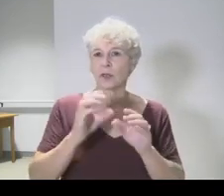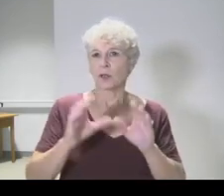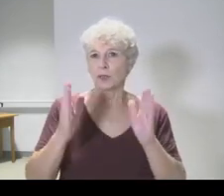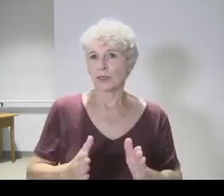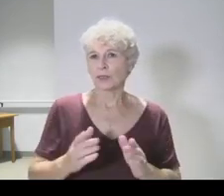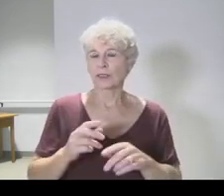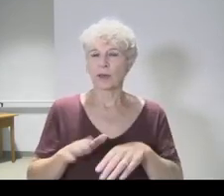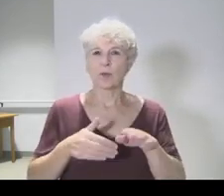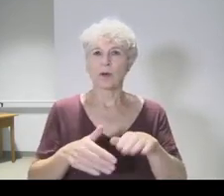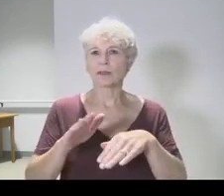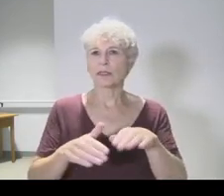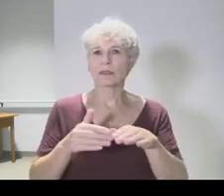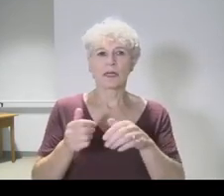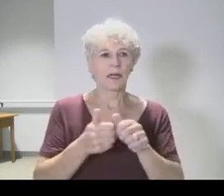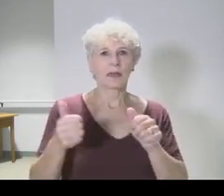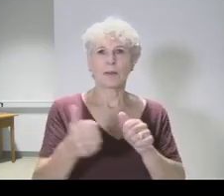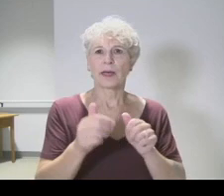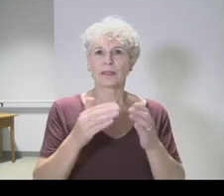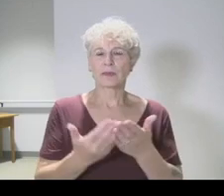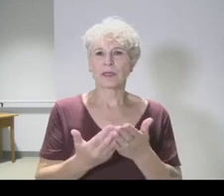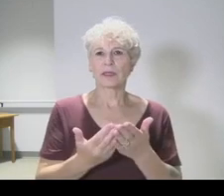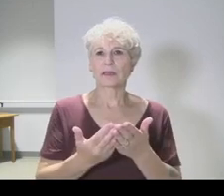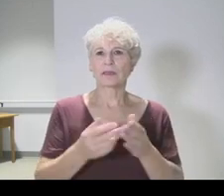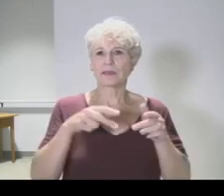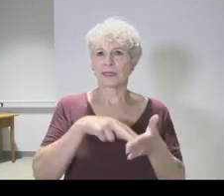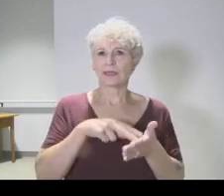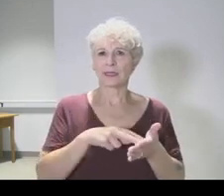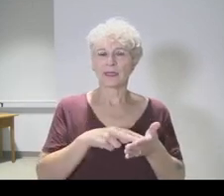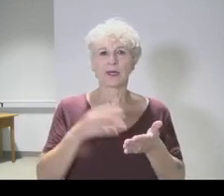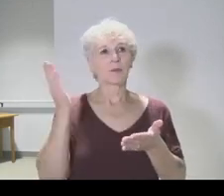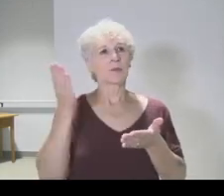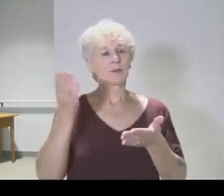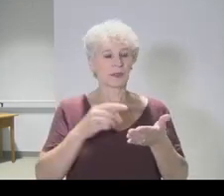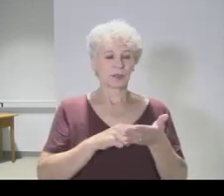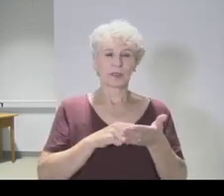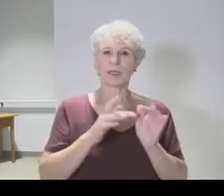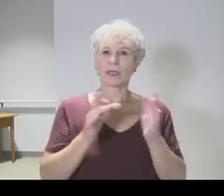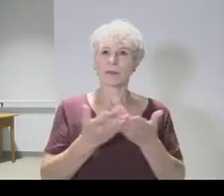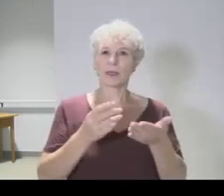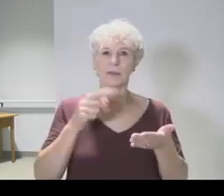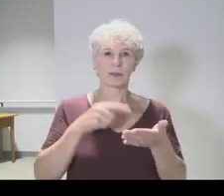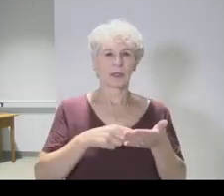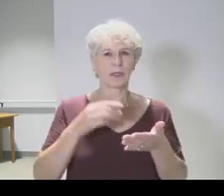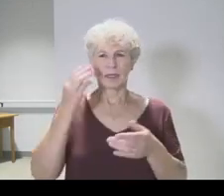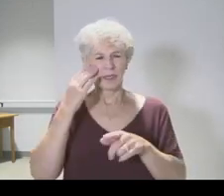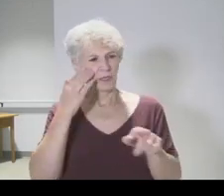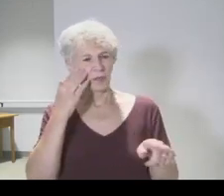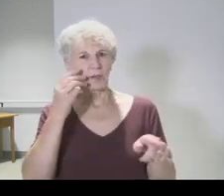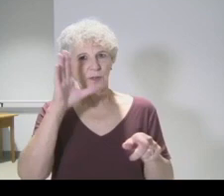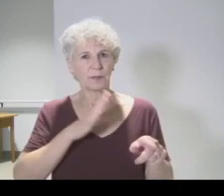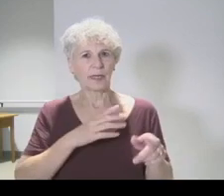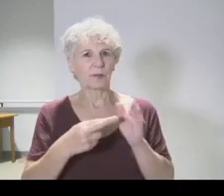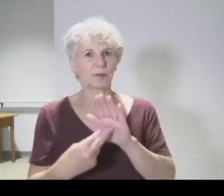they passed a man on the corner who was preaching with a Bible in his hand. Now, the missionary knew that the man represented a cult,